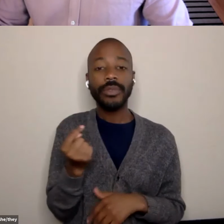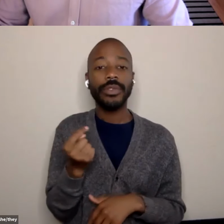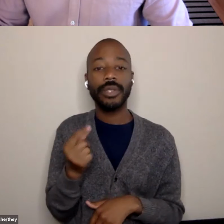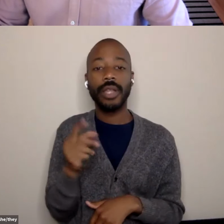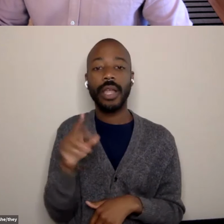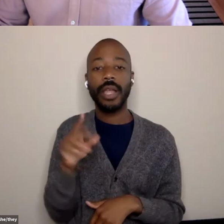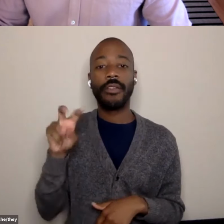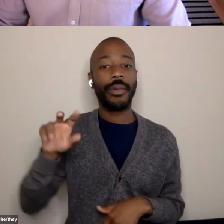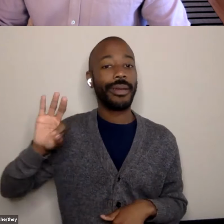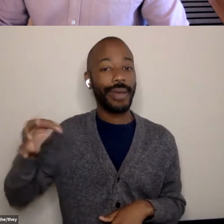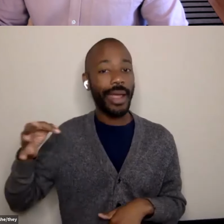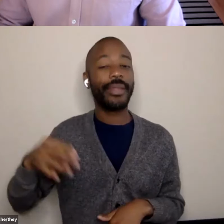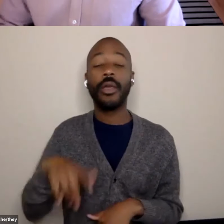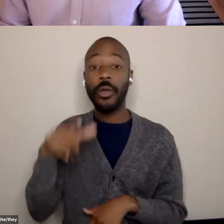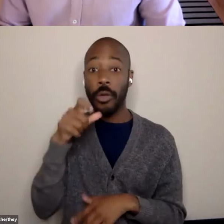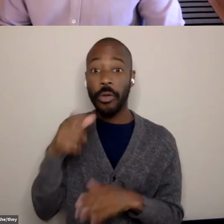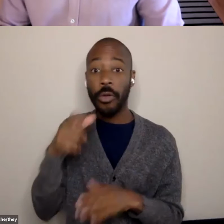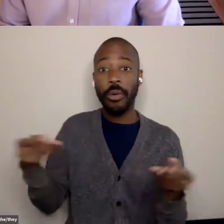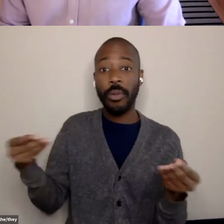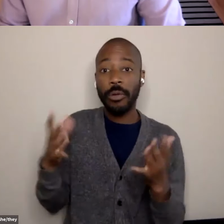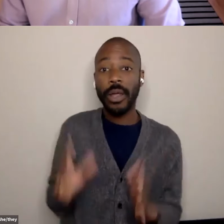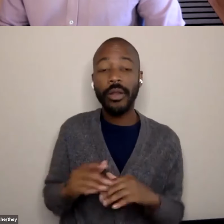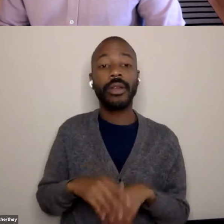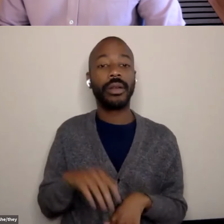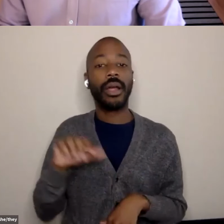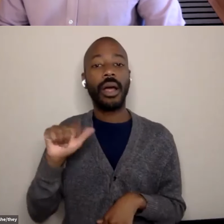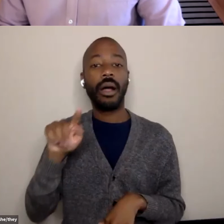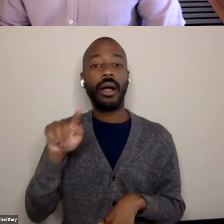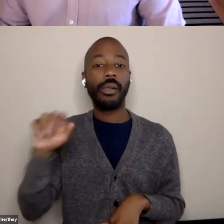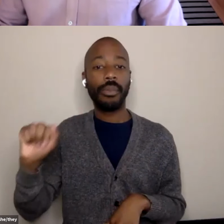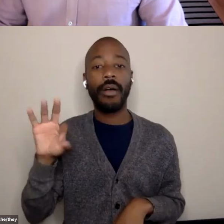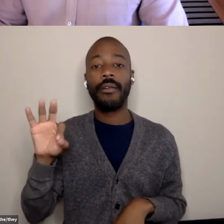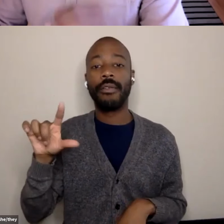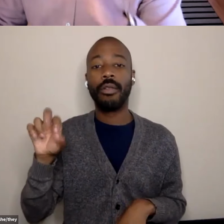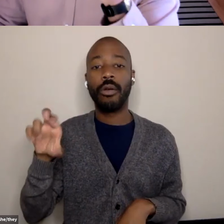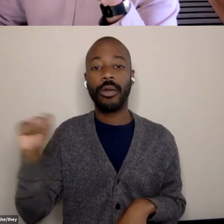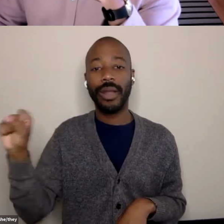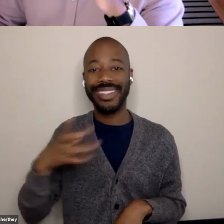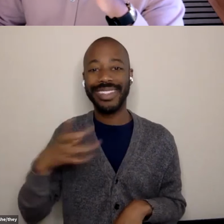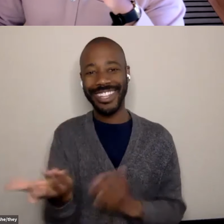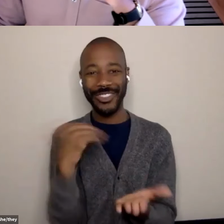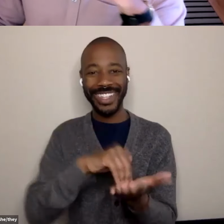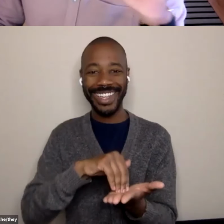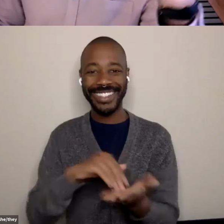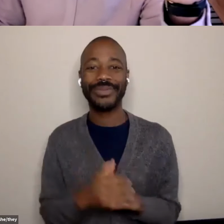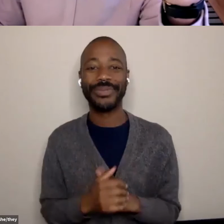that will be moderated by Professor Alma Flores. Thank you again.